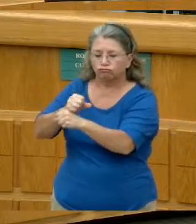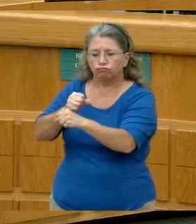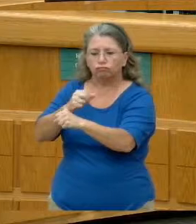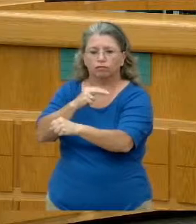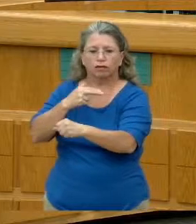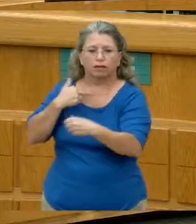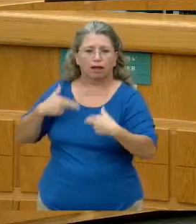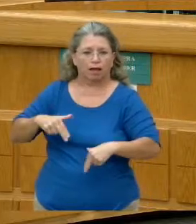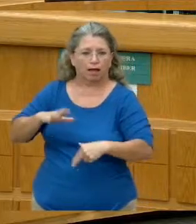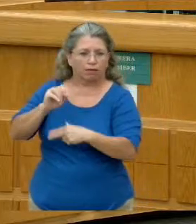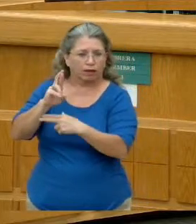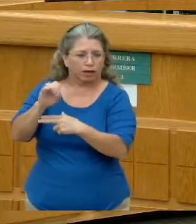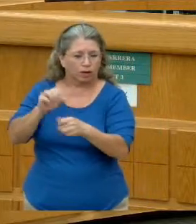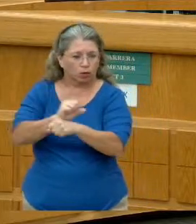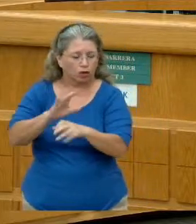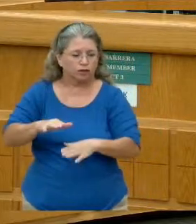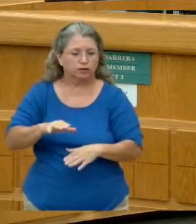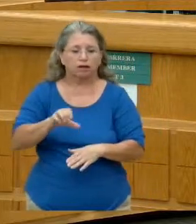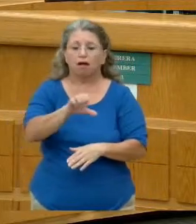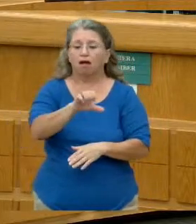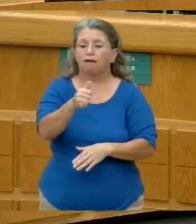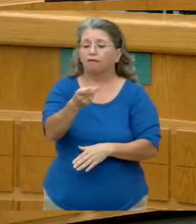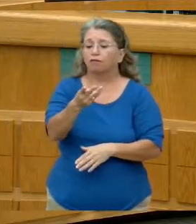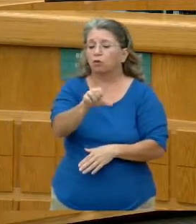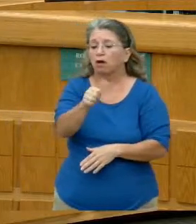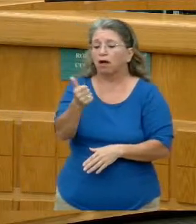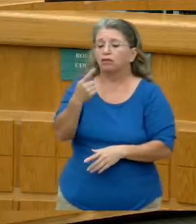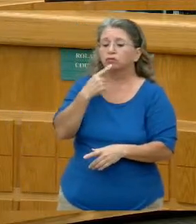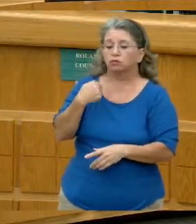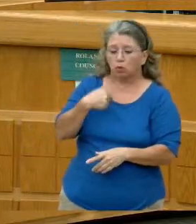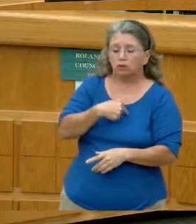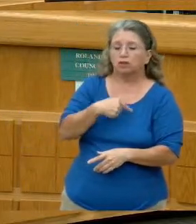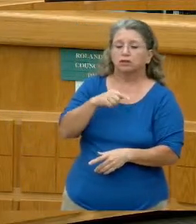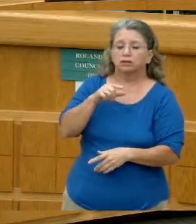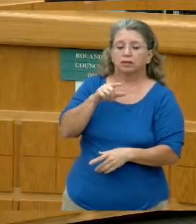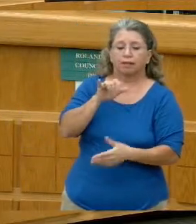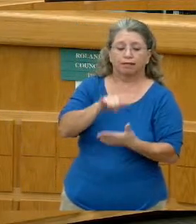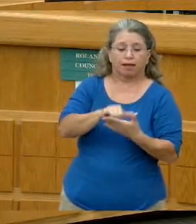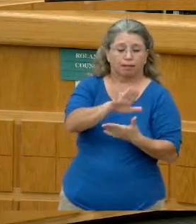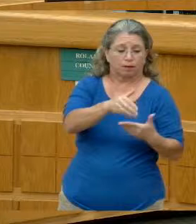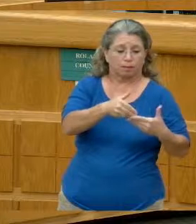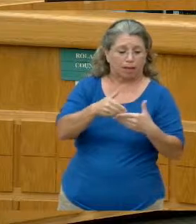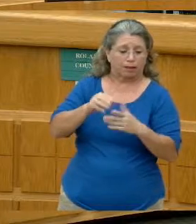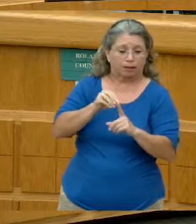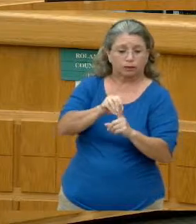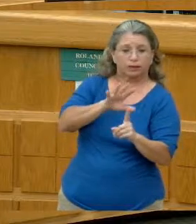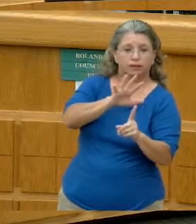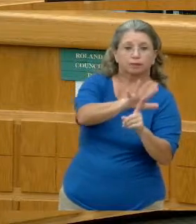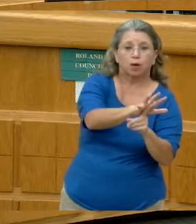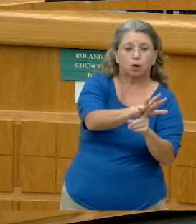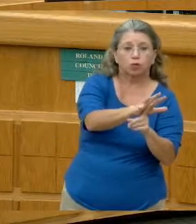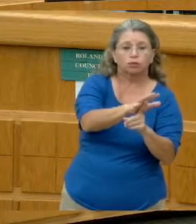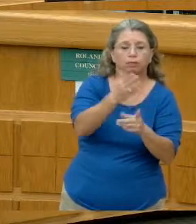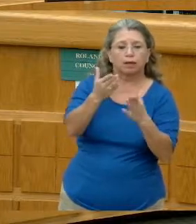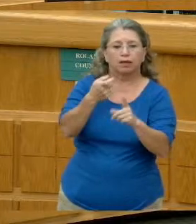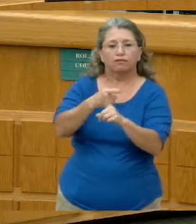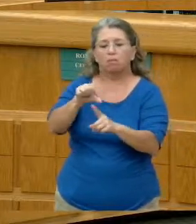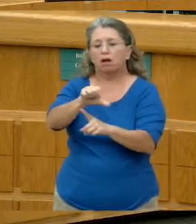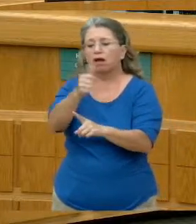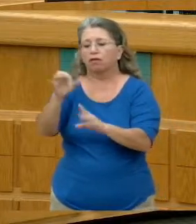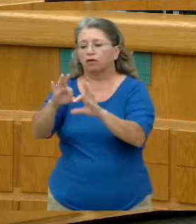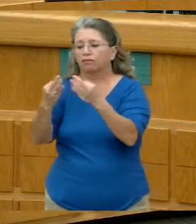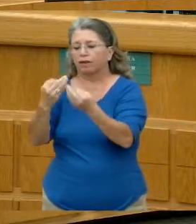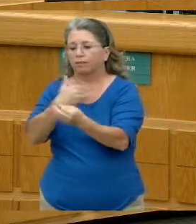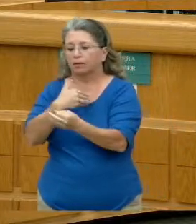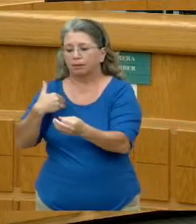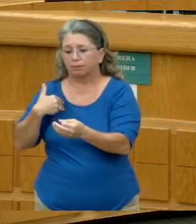was exposed to someone with COVID-19, usually a family member, that recently tested positive, and that is why they